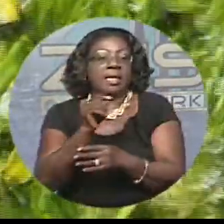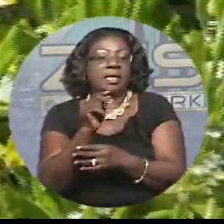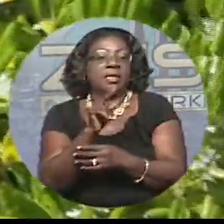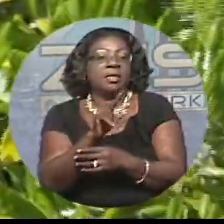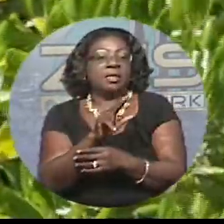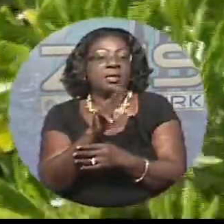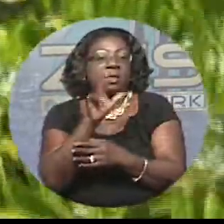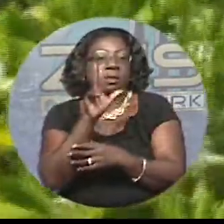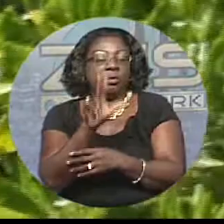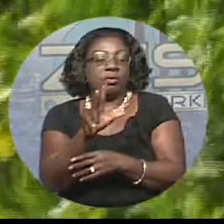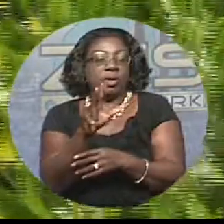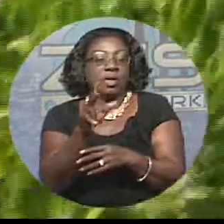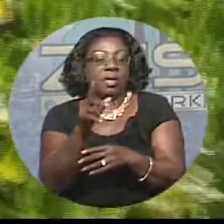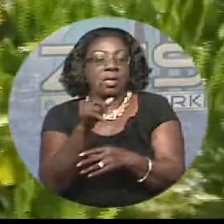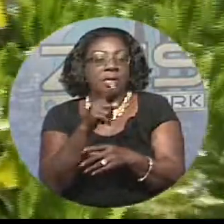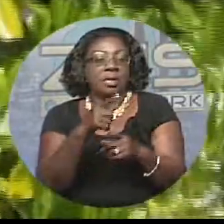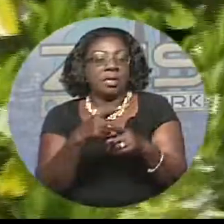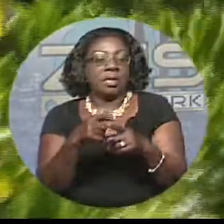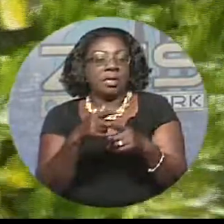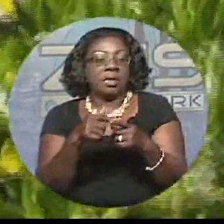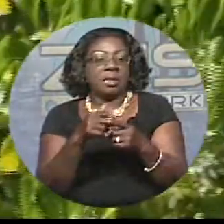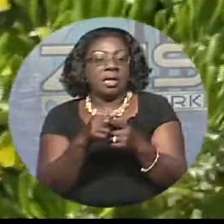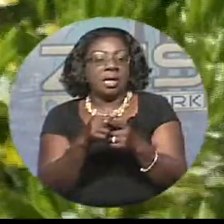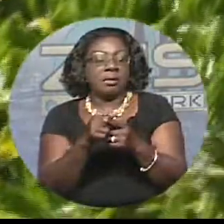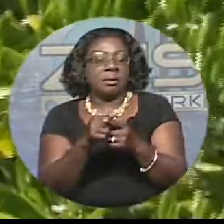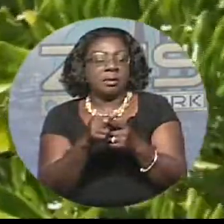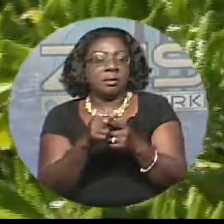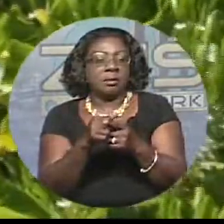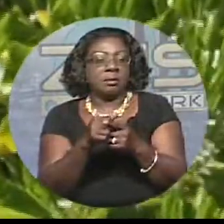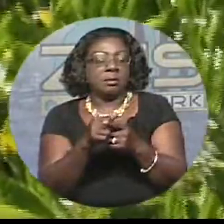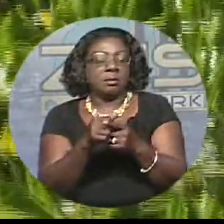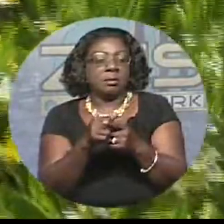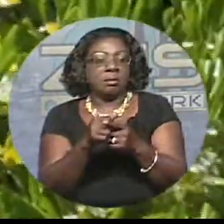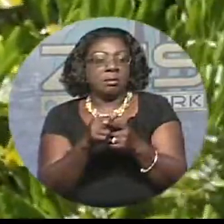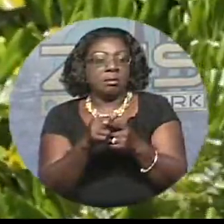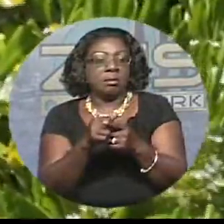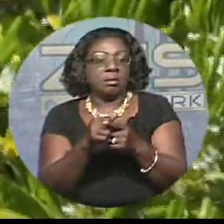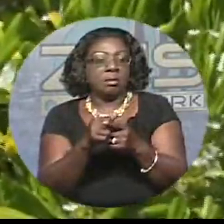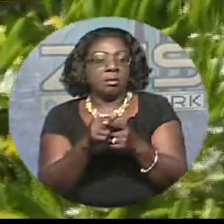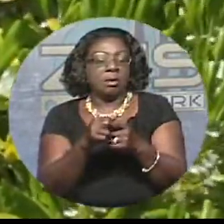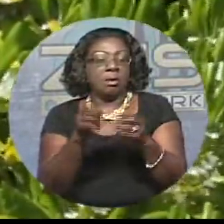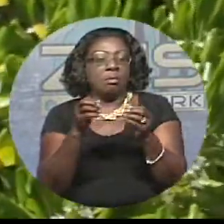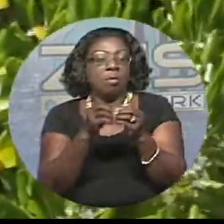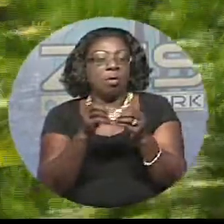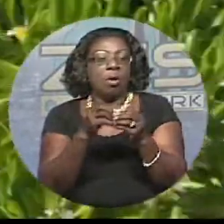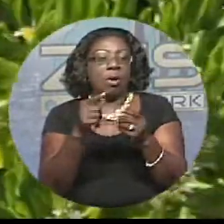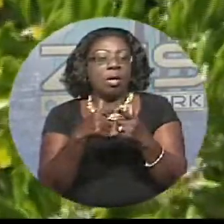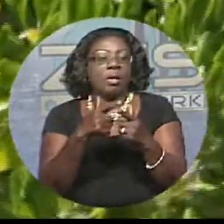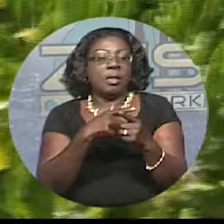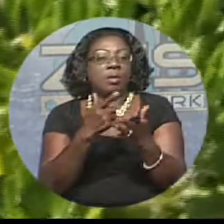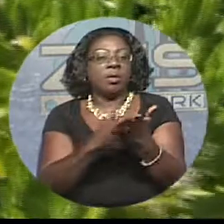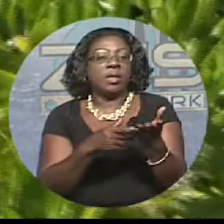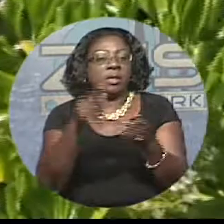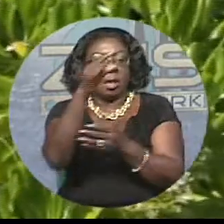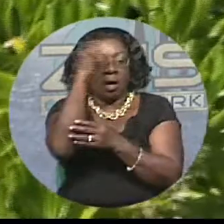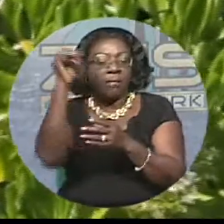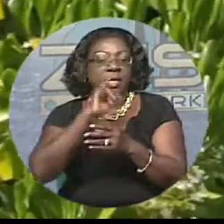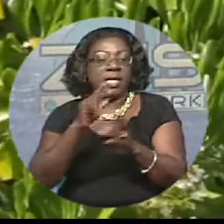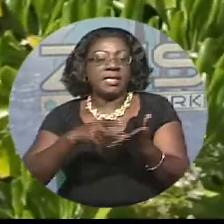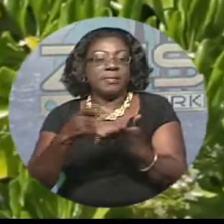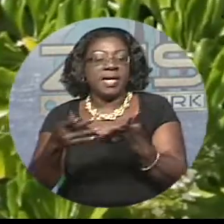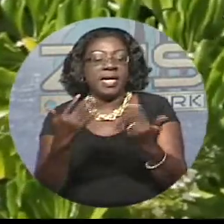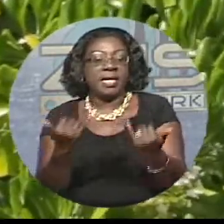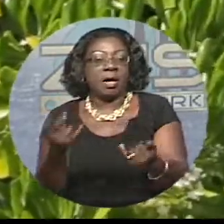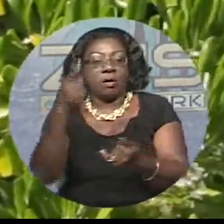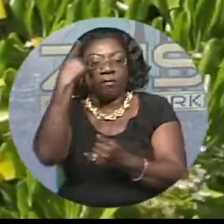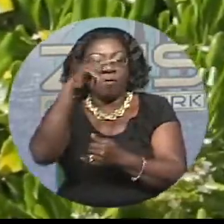three and a half times more than the government is paying the nurse in its present location. The problem that we have in with the clinic,